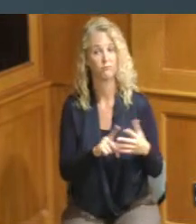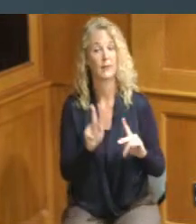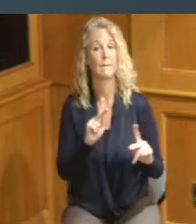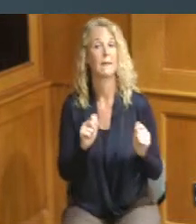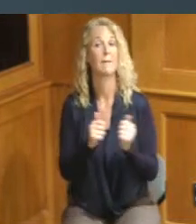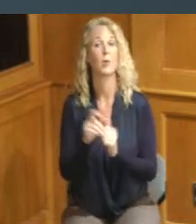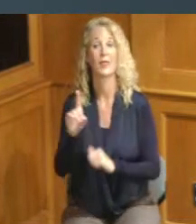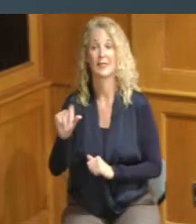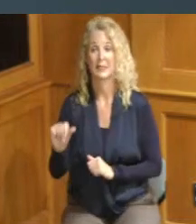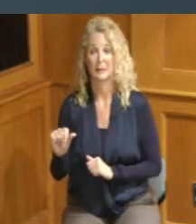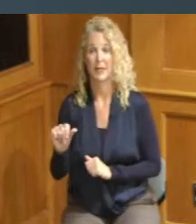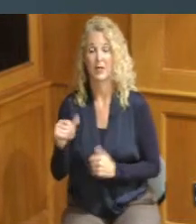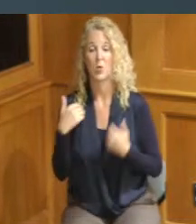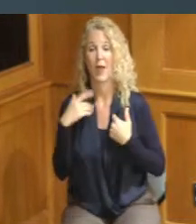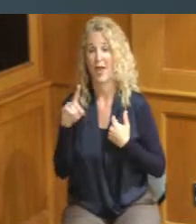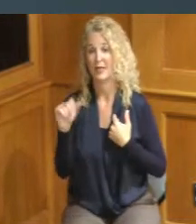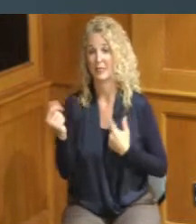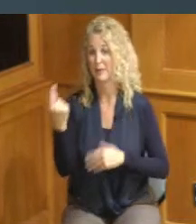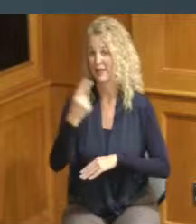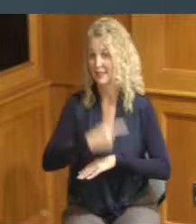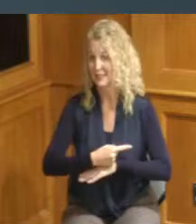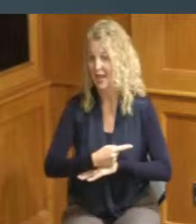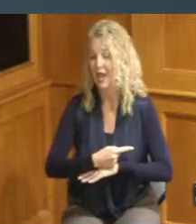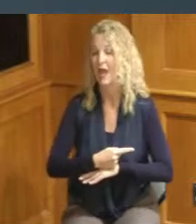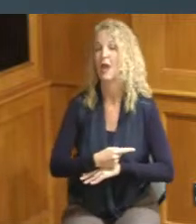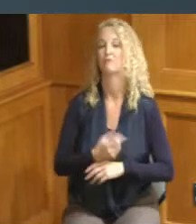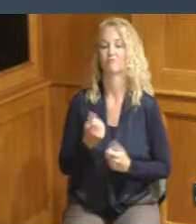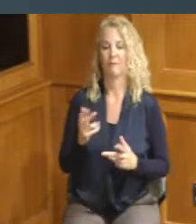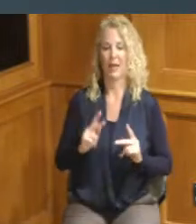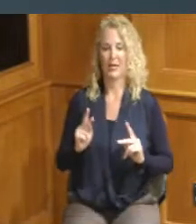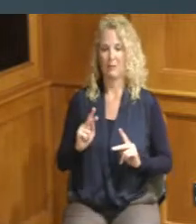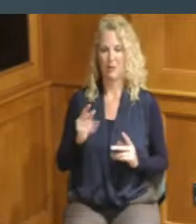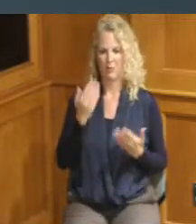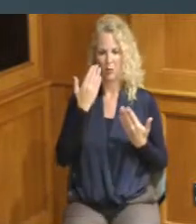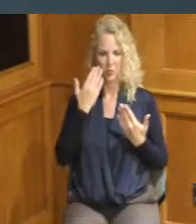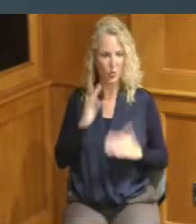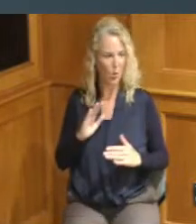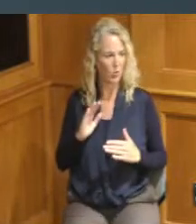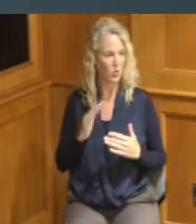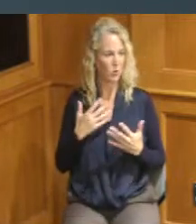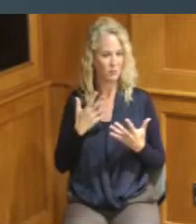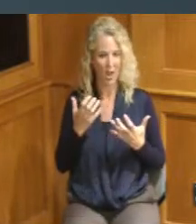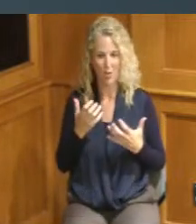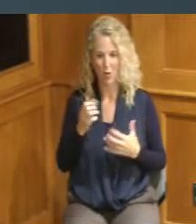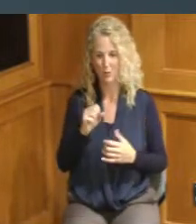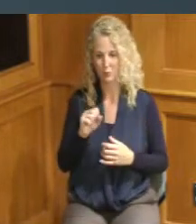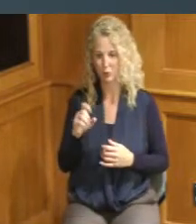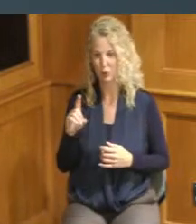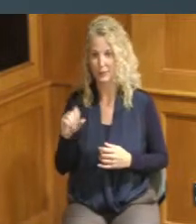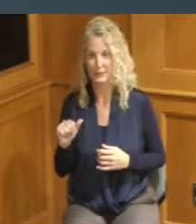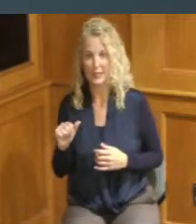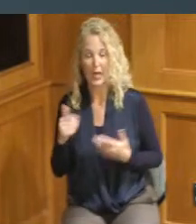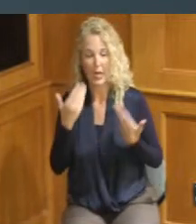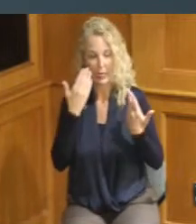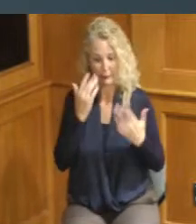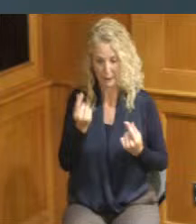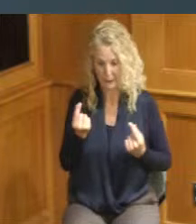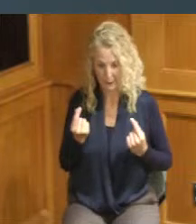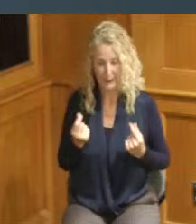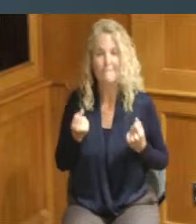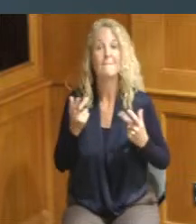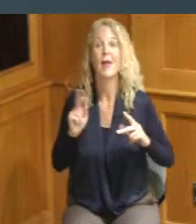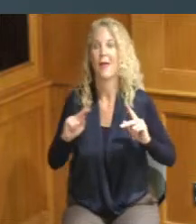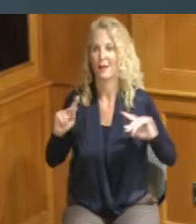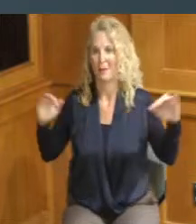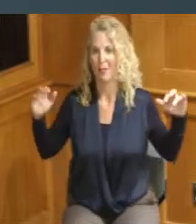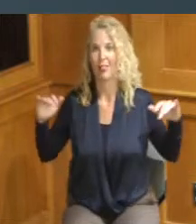with disability, Disability Day. Many people don't know how to apply for the disability help. We had a big day, and we had a lot of